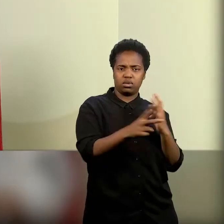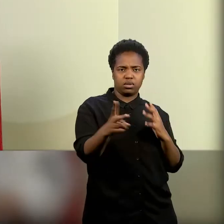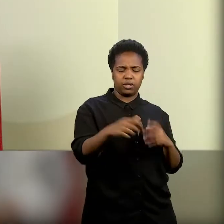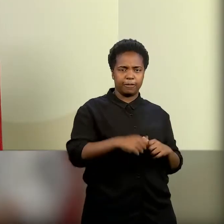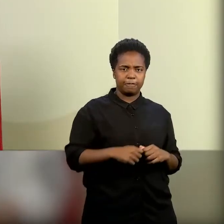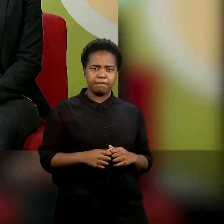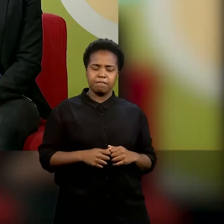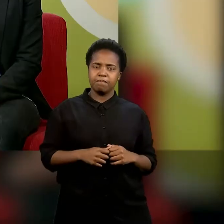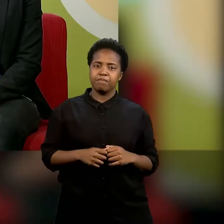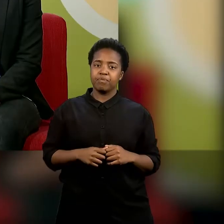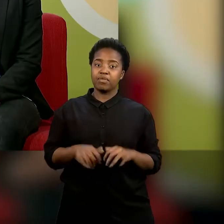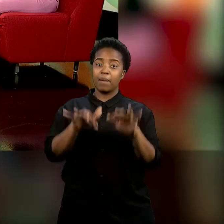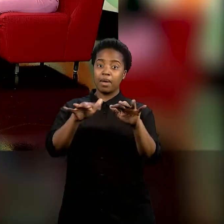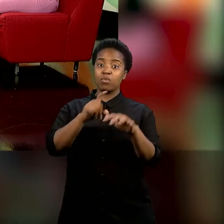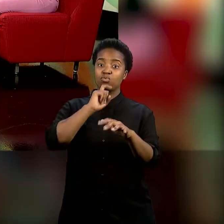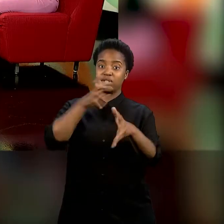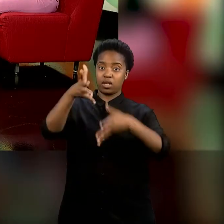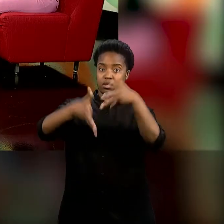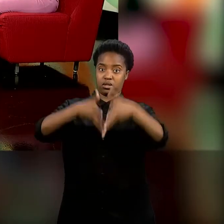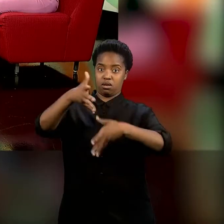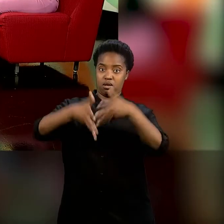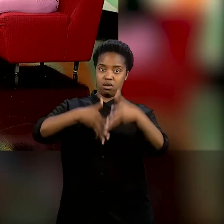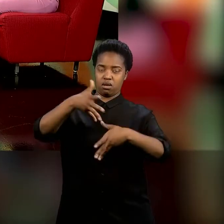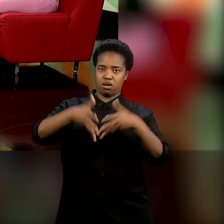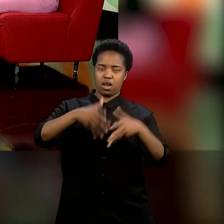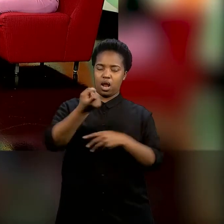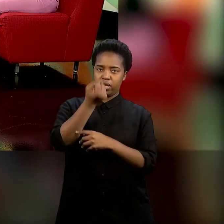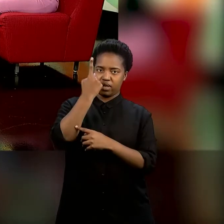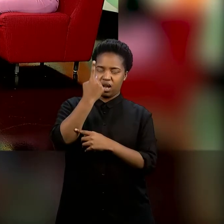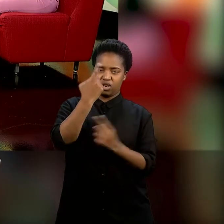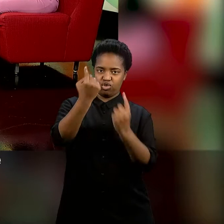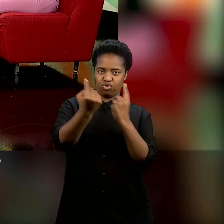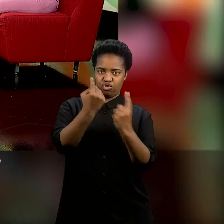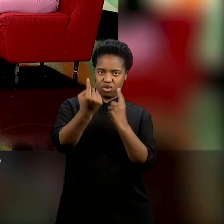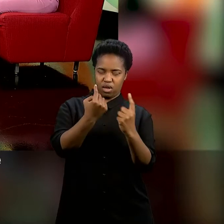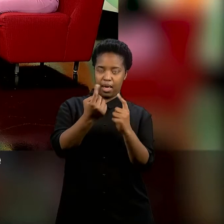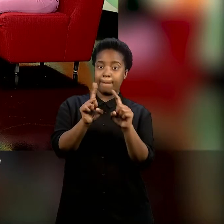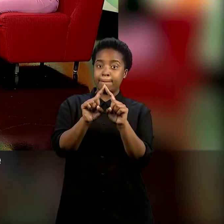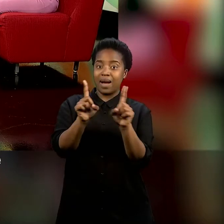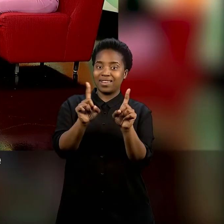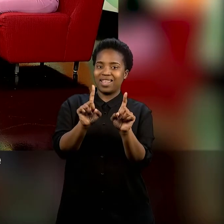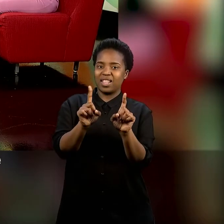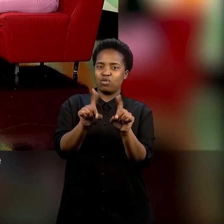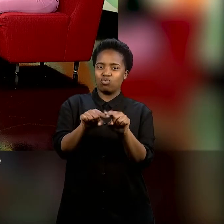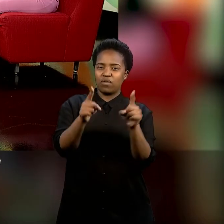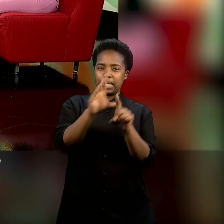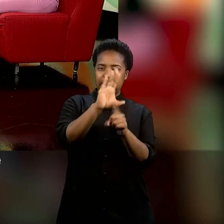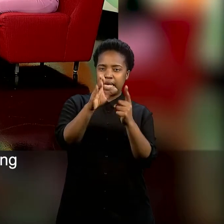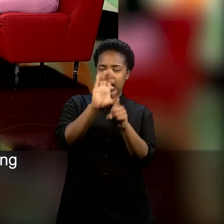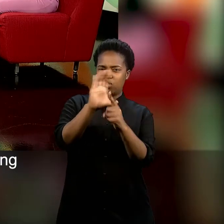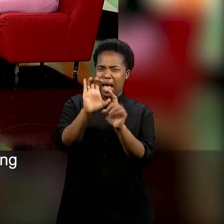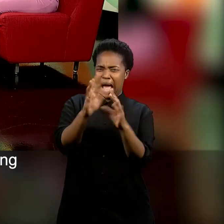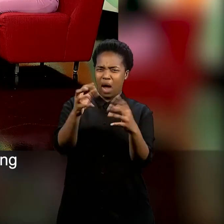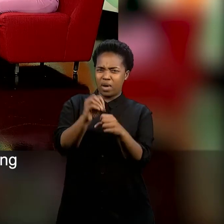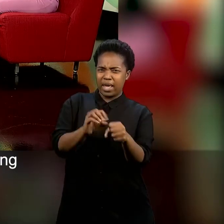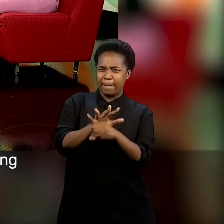with. Well, the people that can sign actually speak the same language and they understand each other within their group. However, they come from different cultures. And